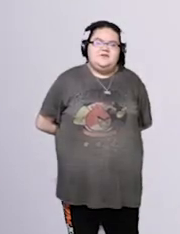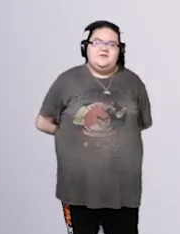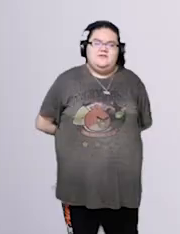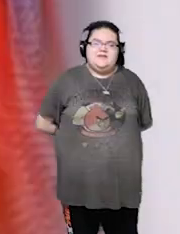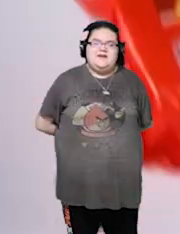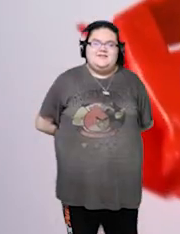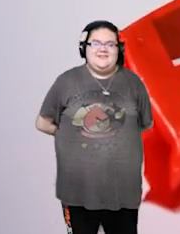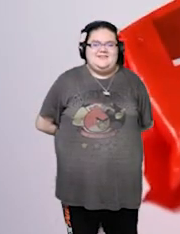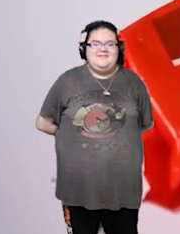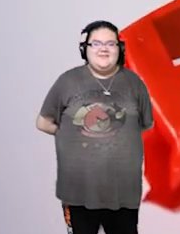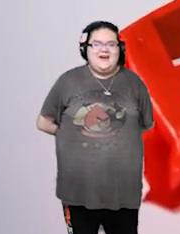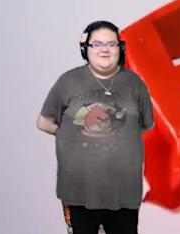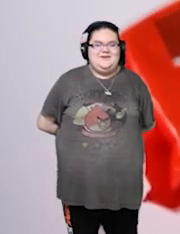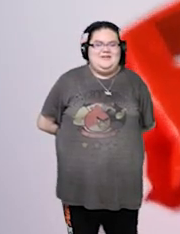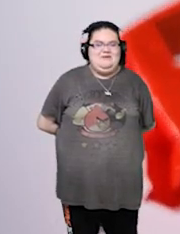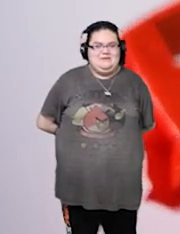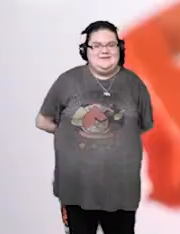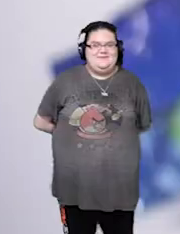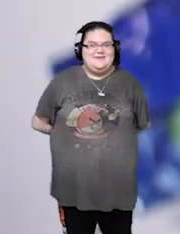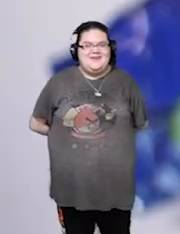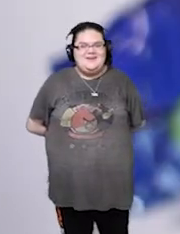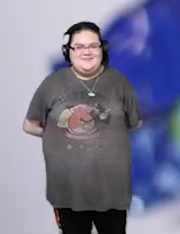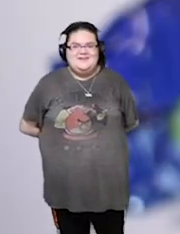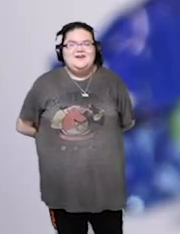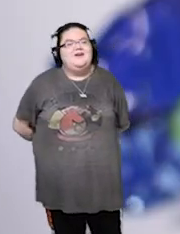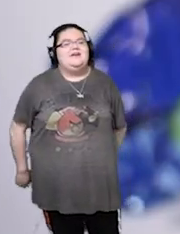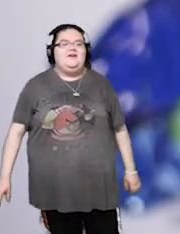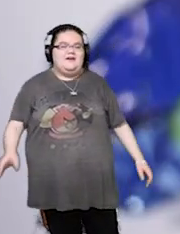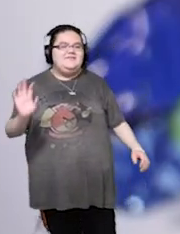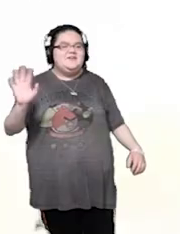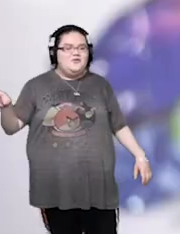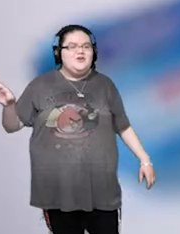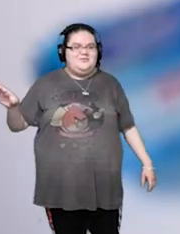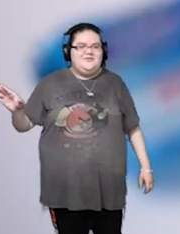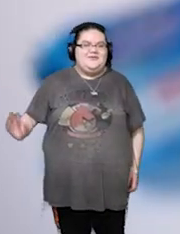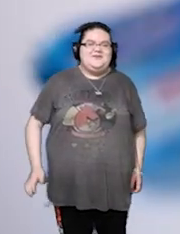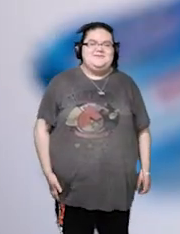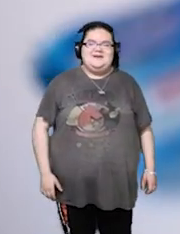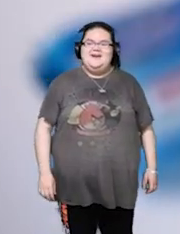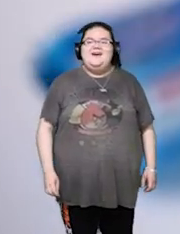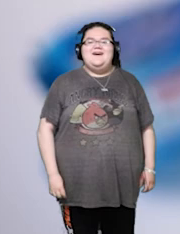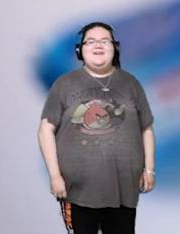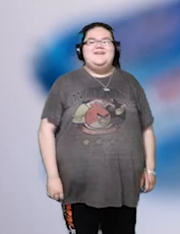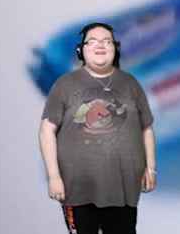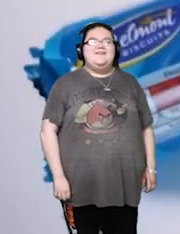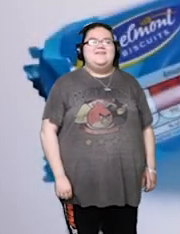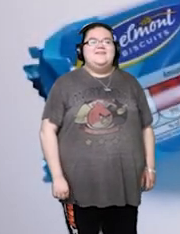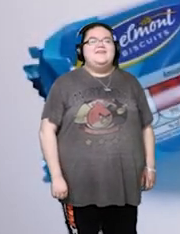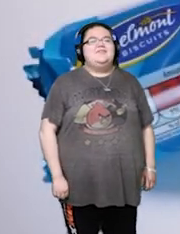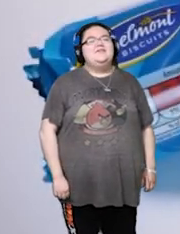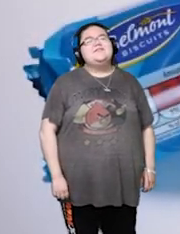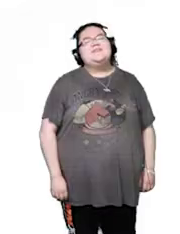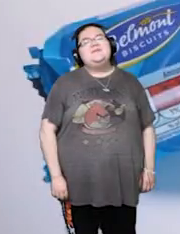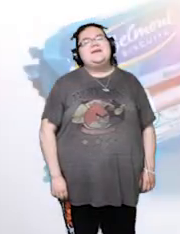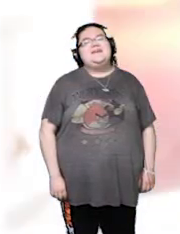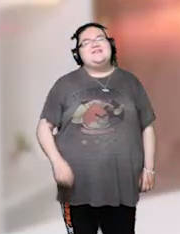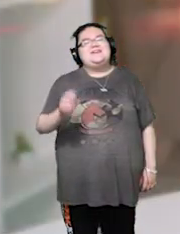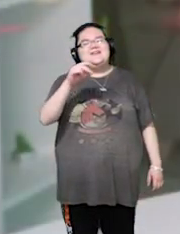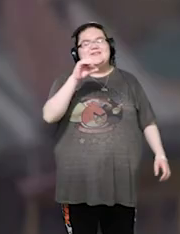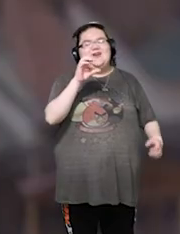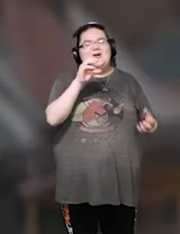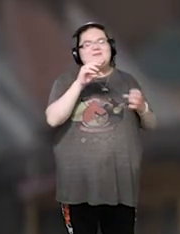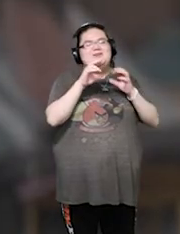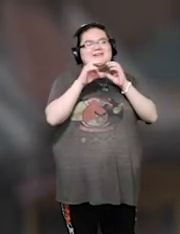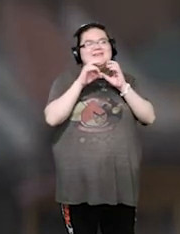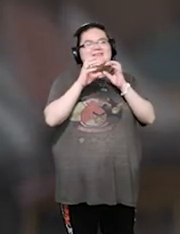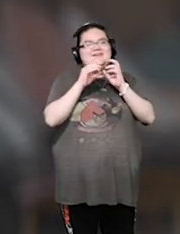I don't know what that is either. I've never had one of those. One of those. Okay, well, I've had an Oreo before. But those are going to be easy